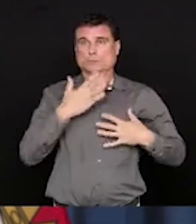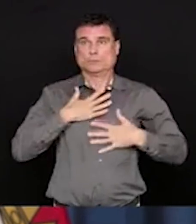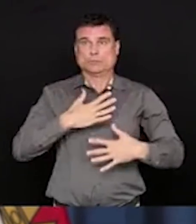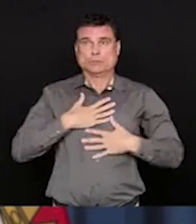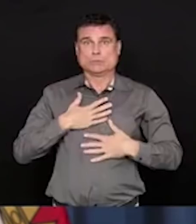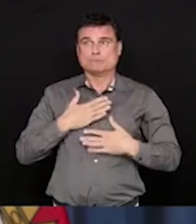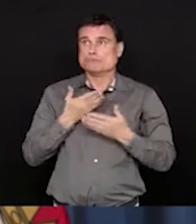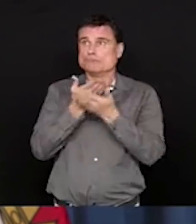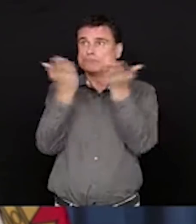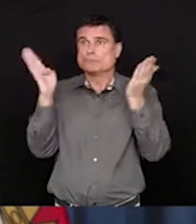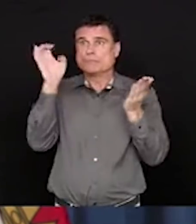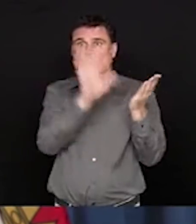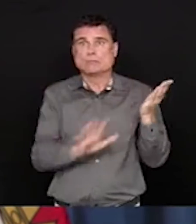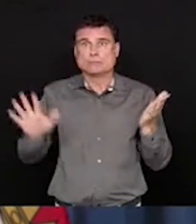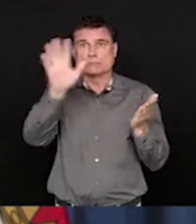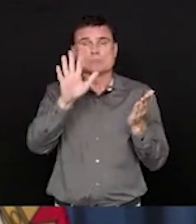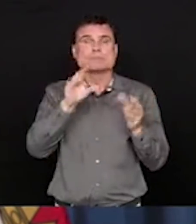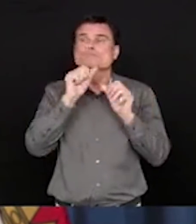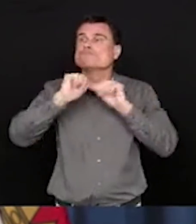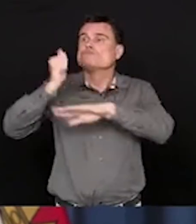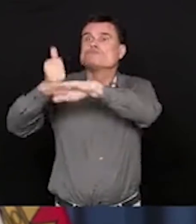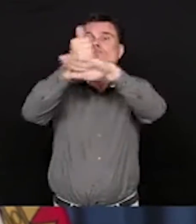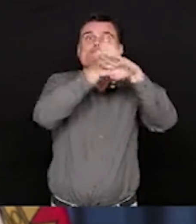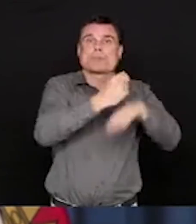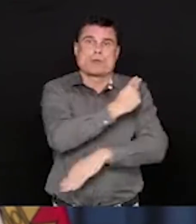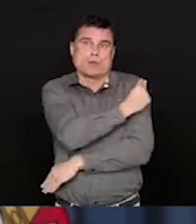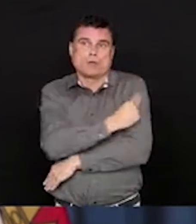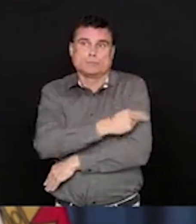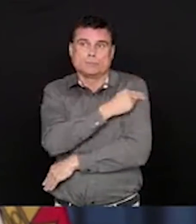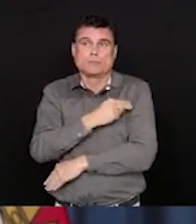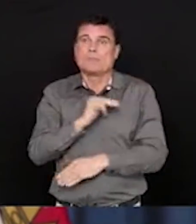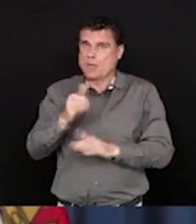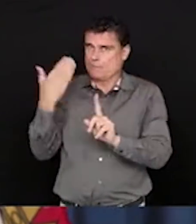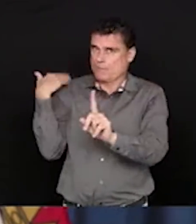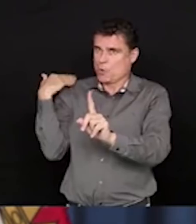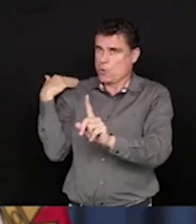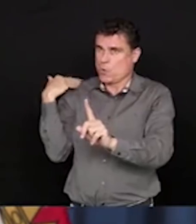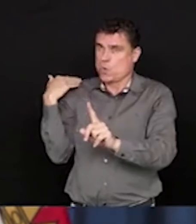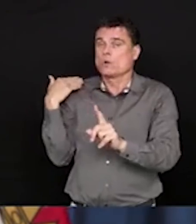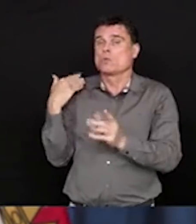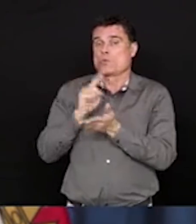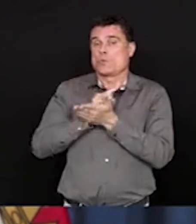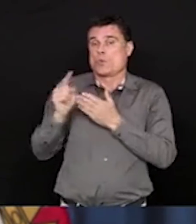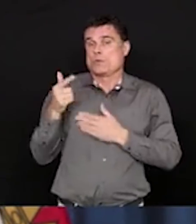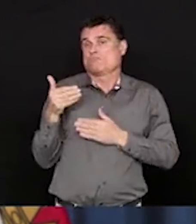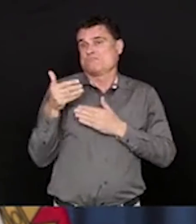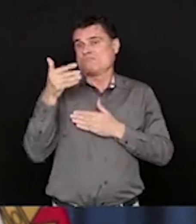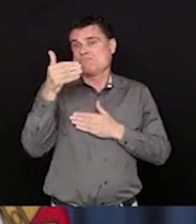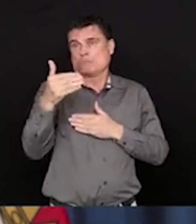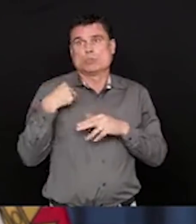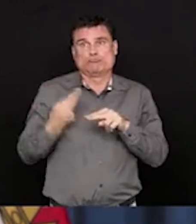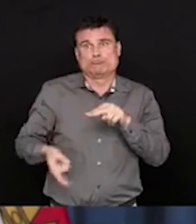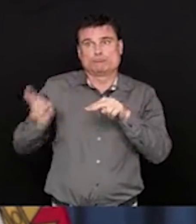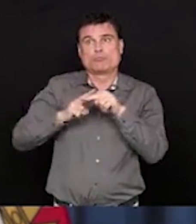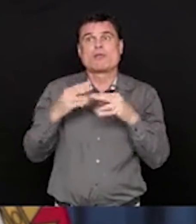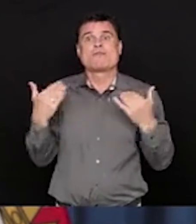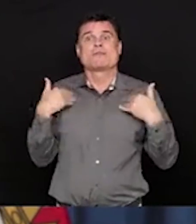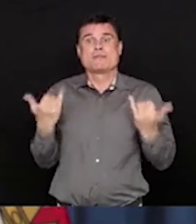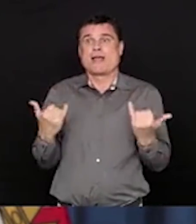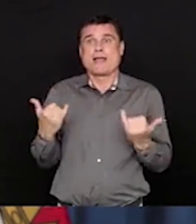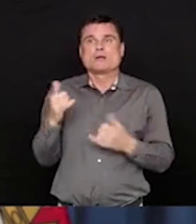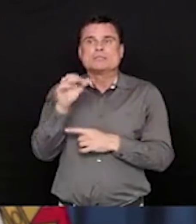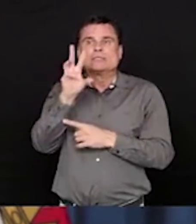to say that just over a week later, with all the additions we've had, we now have 620 adult capable critical care ventilators already